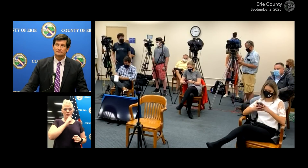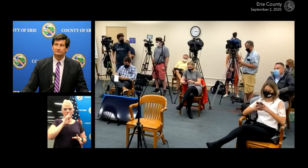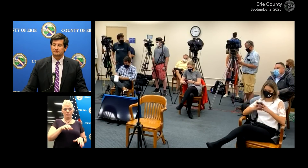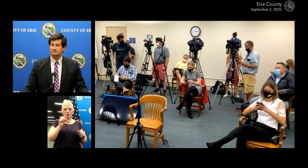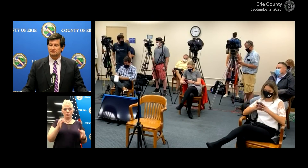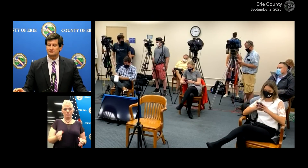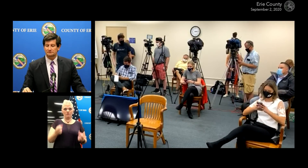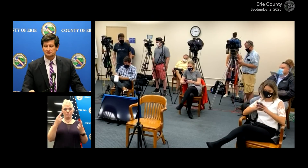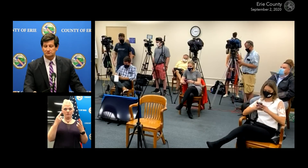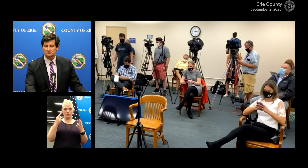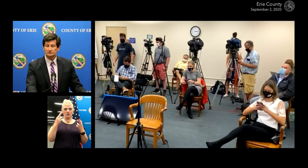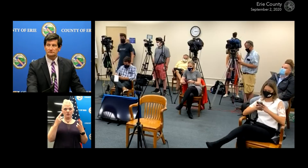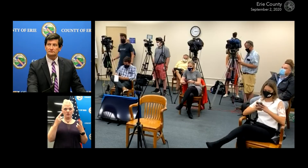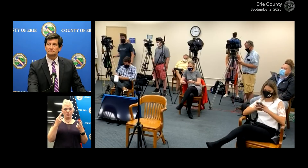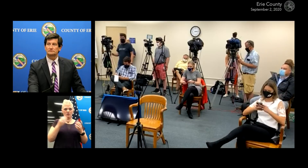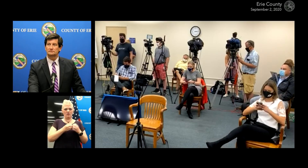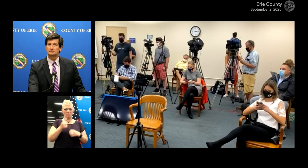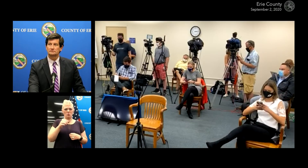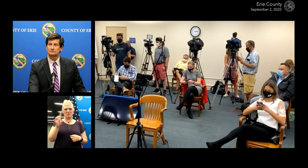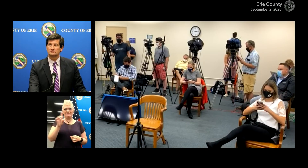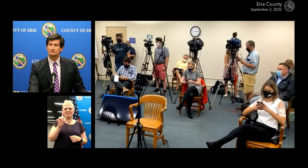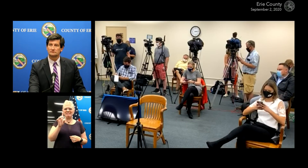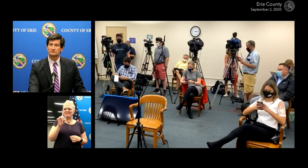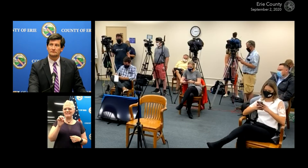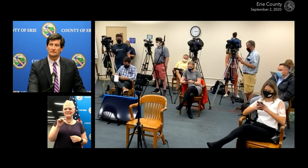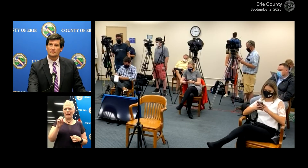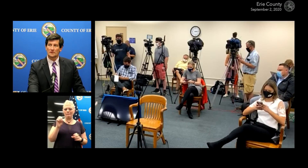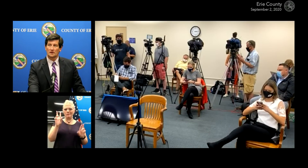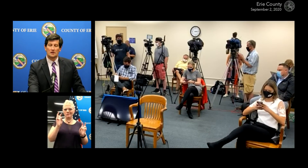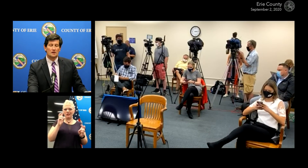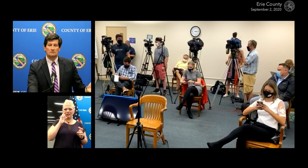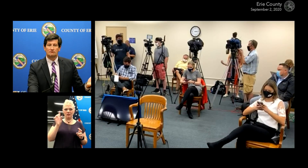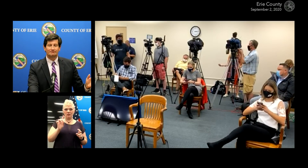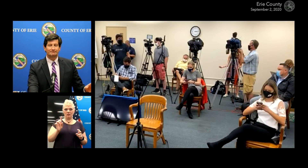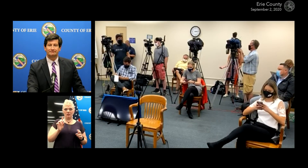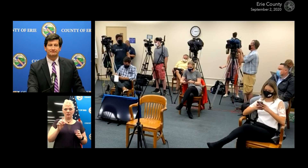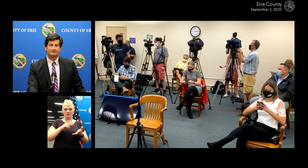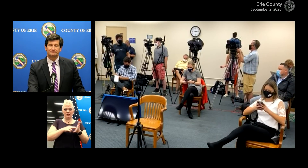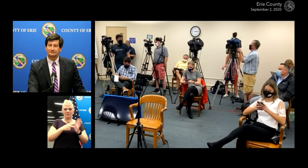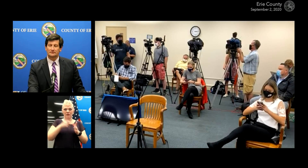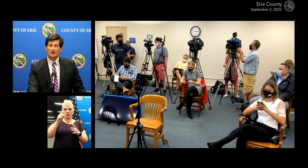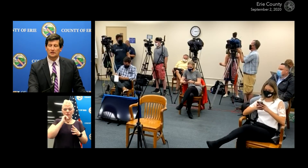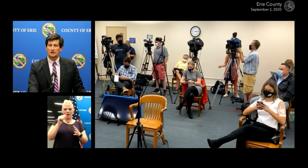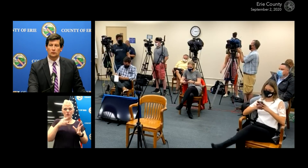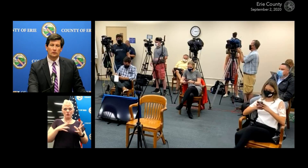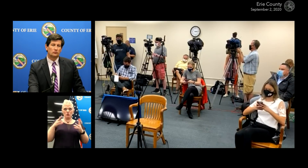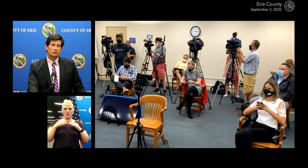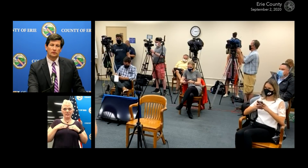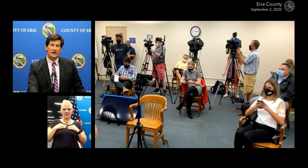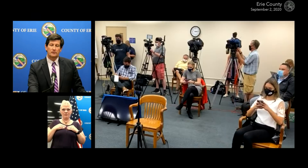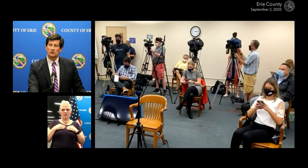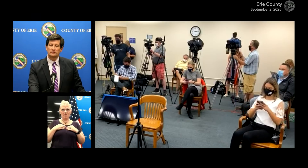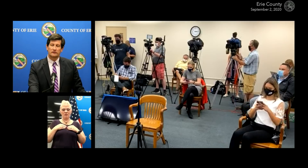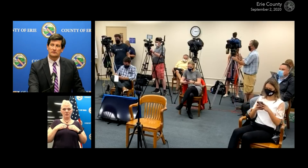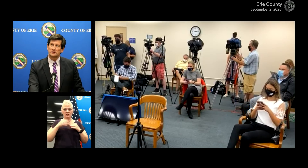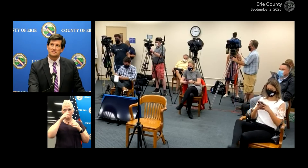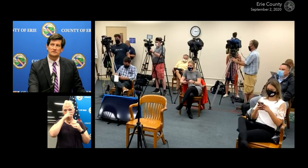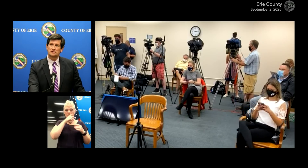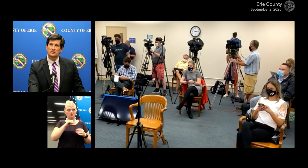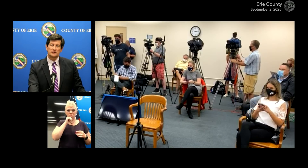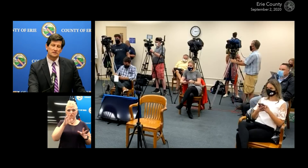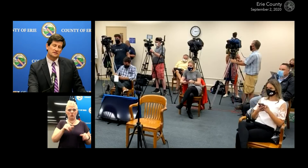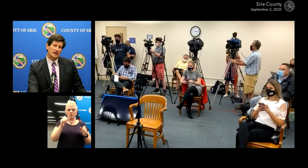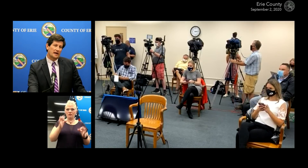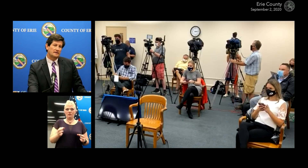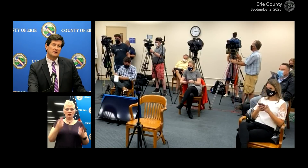like most Dems who live in North Buffalo. Are you prepared to do the same and not accept donations from them? And I guess Well, we'll not be holding fundraisers